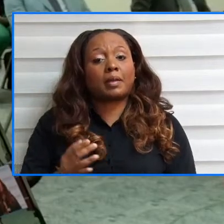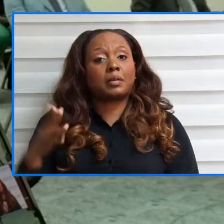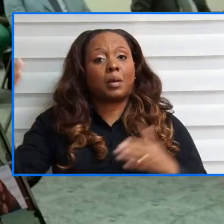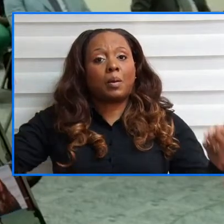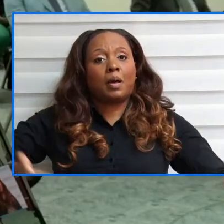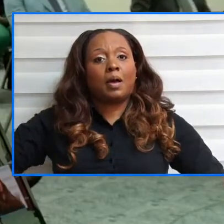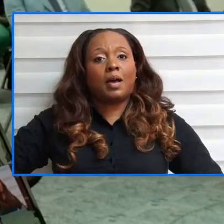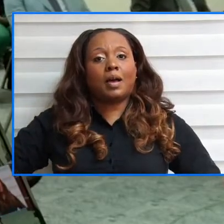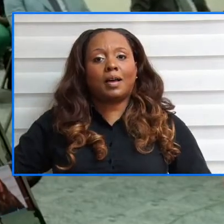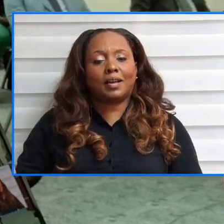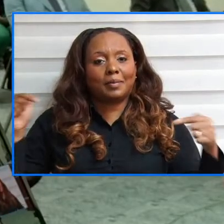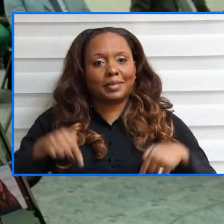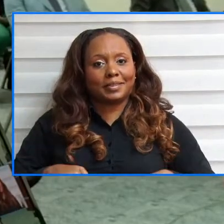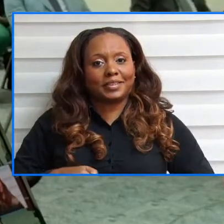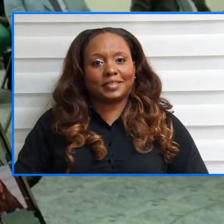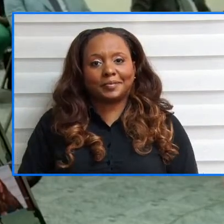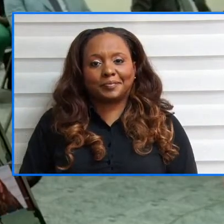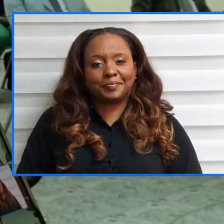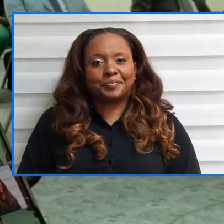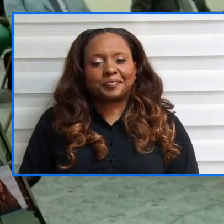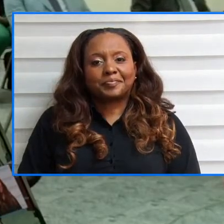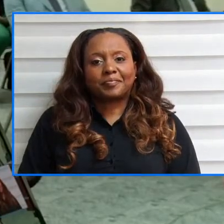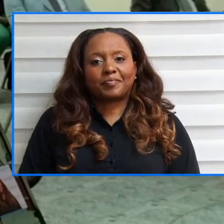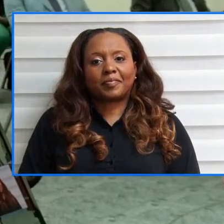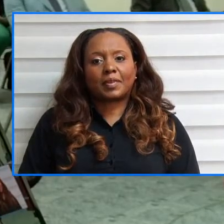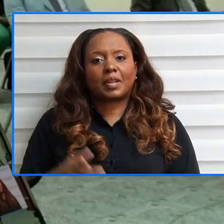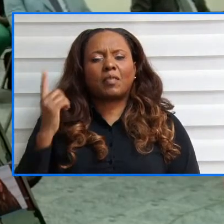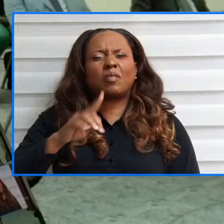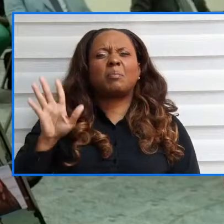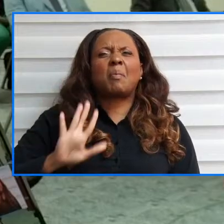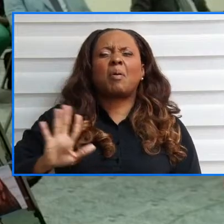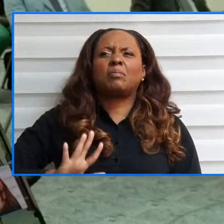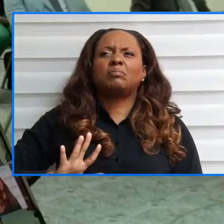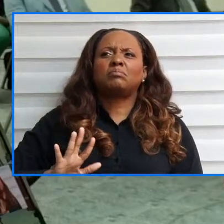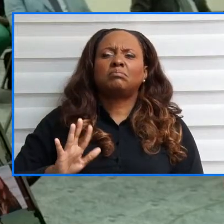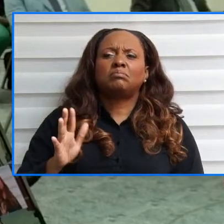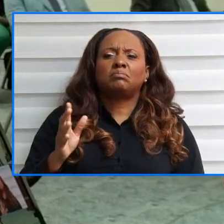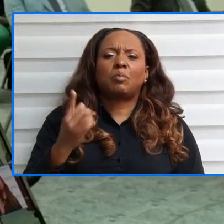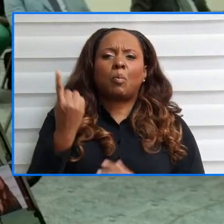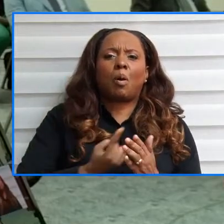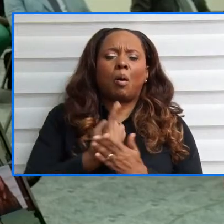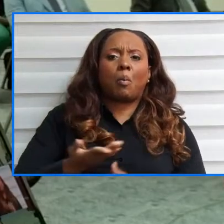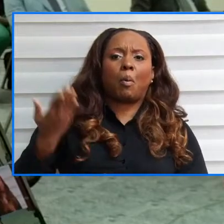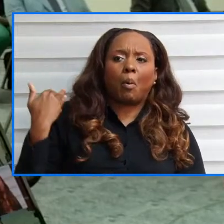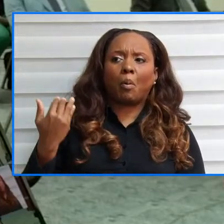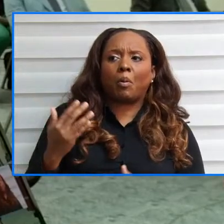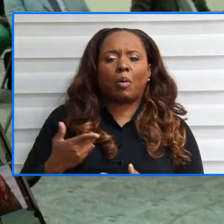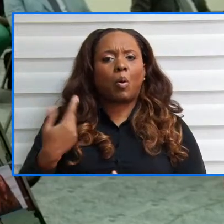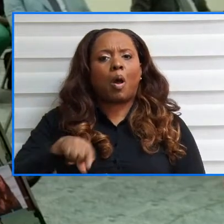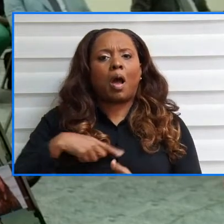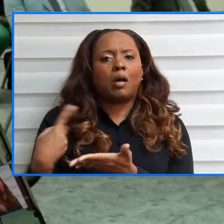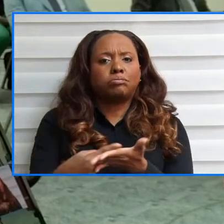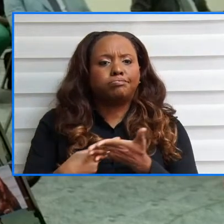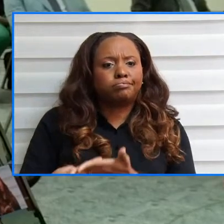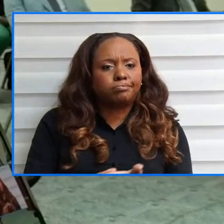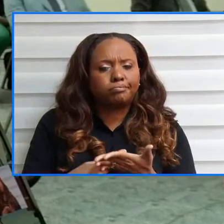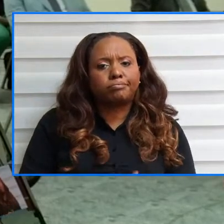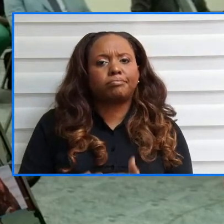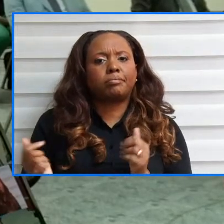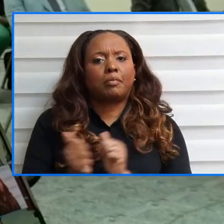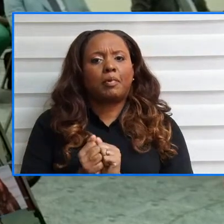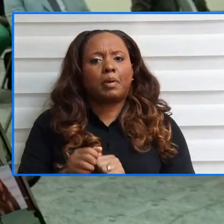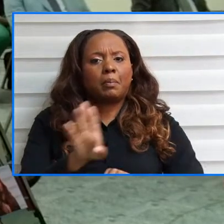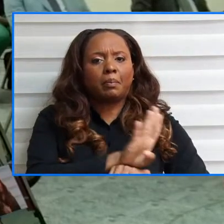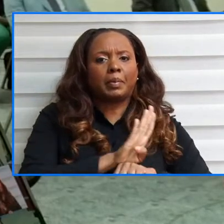As you are aware, for the last hour and a bit, we have been involved in bilateral discussions between the two